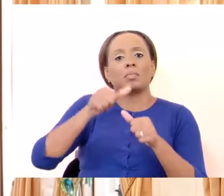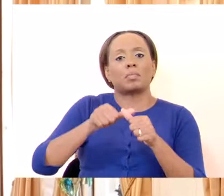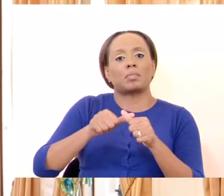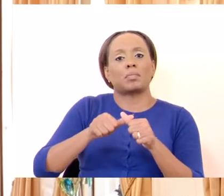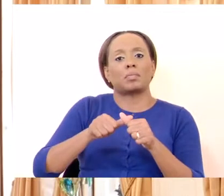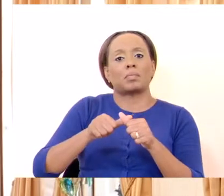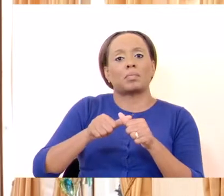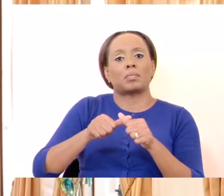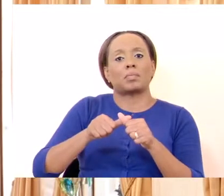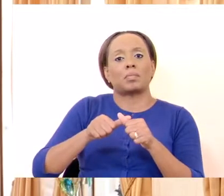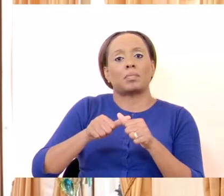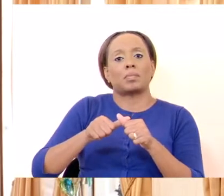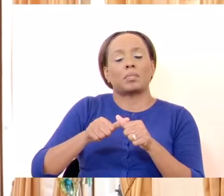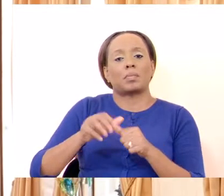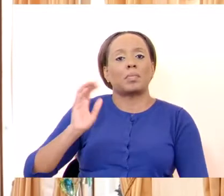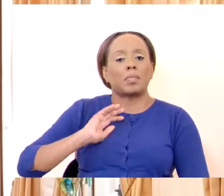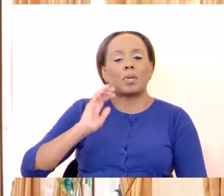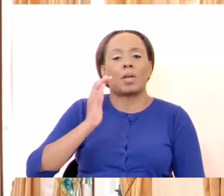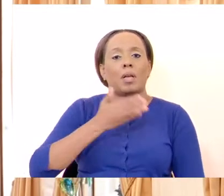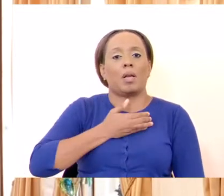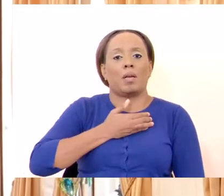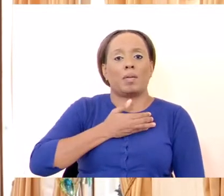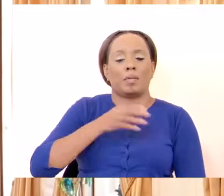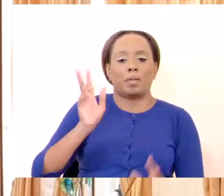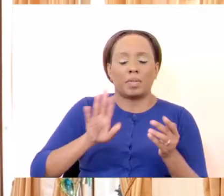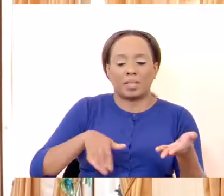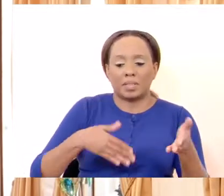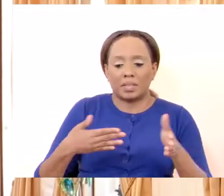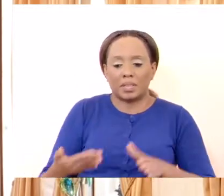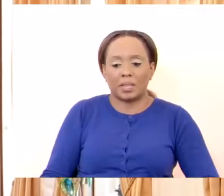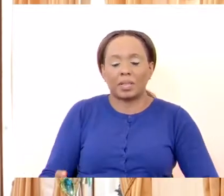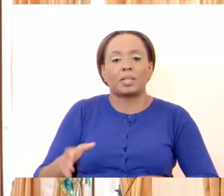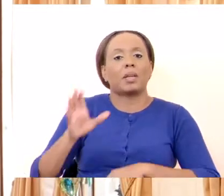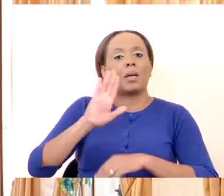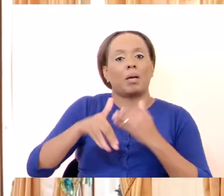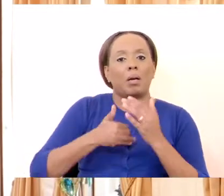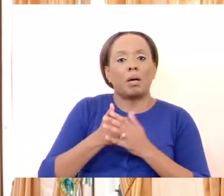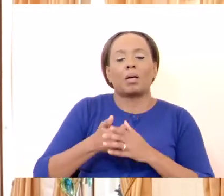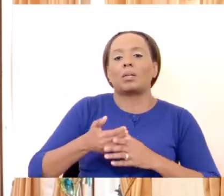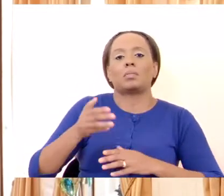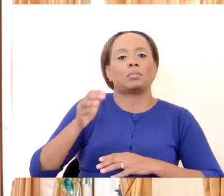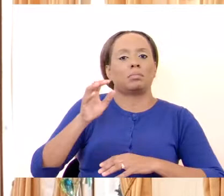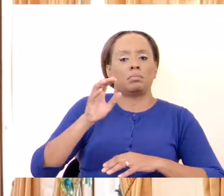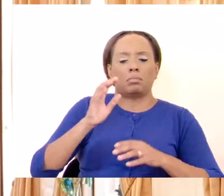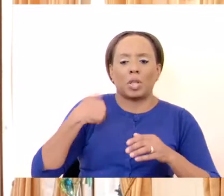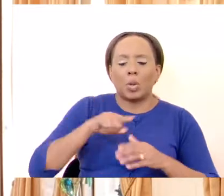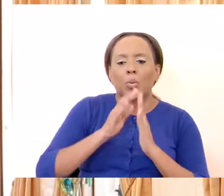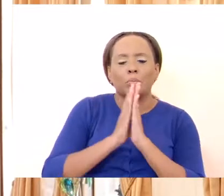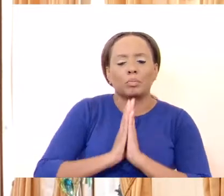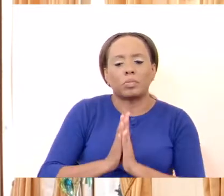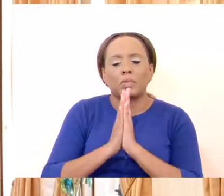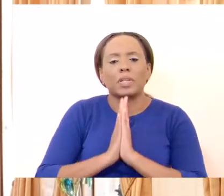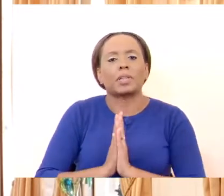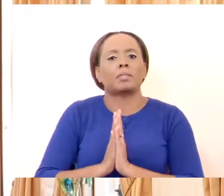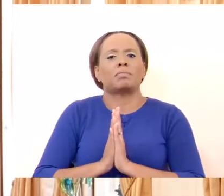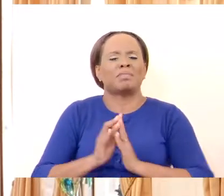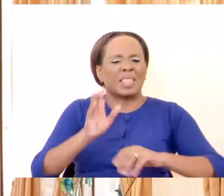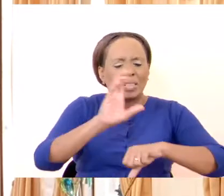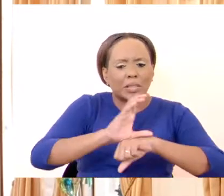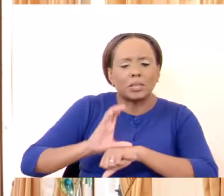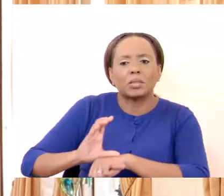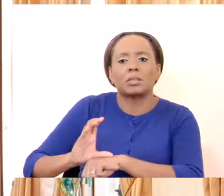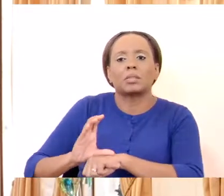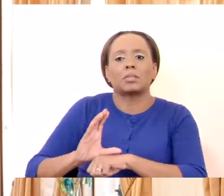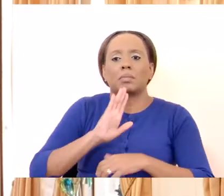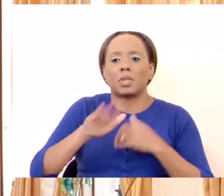with the prayers of our church. May they all whom this disease have taken from us,